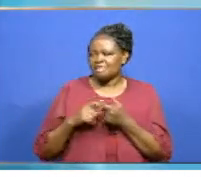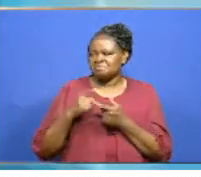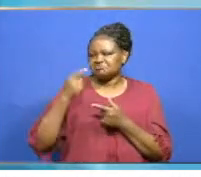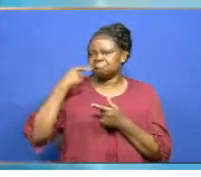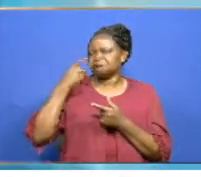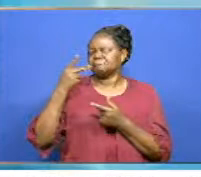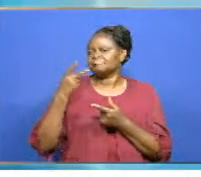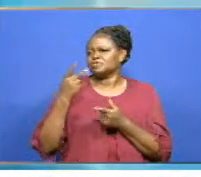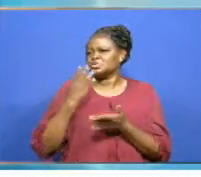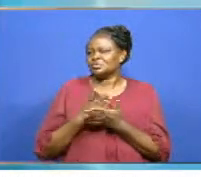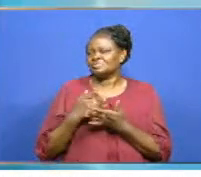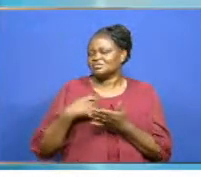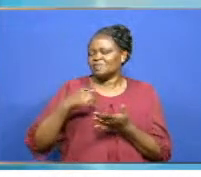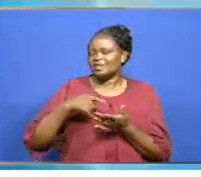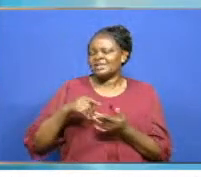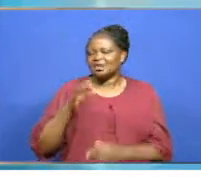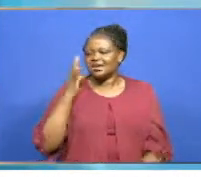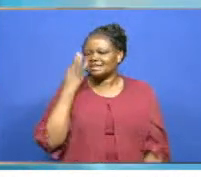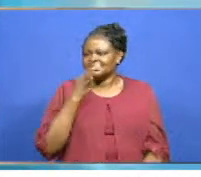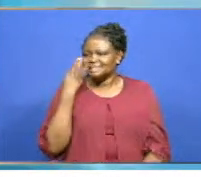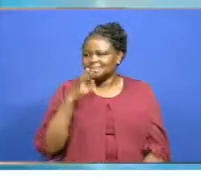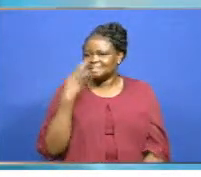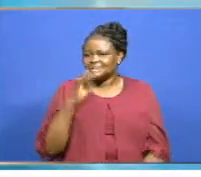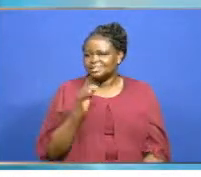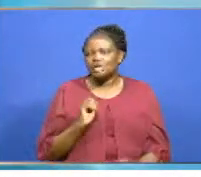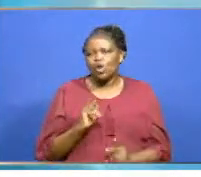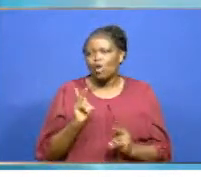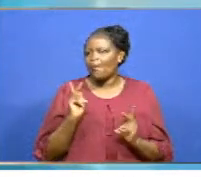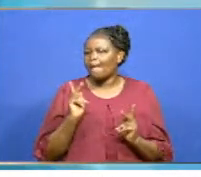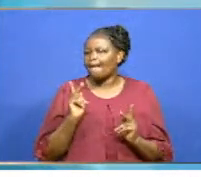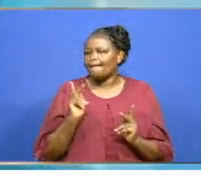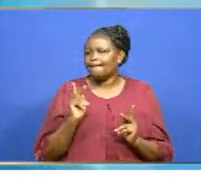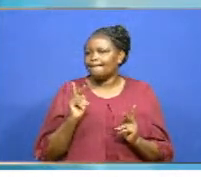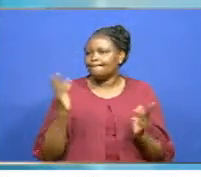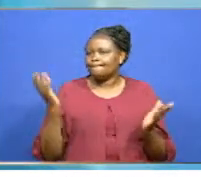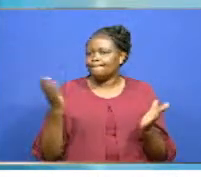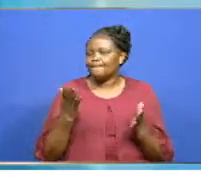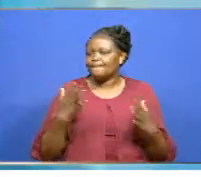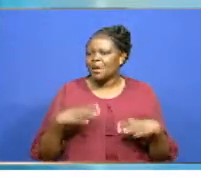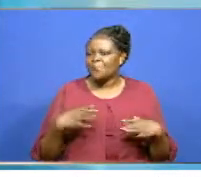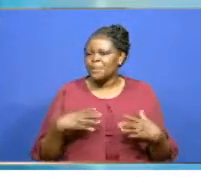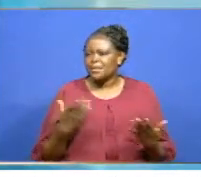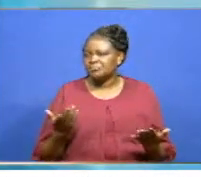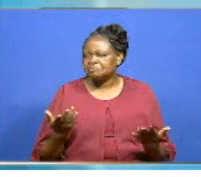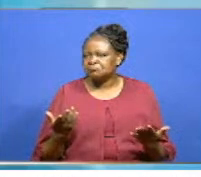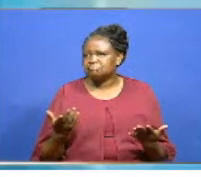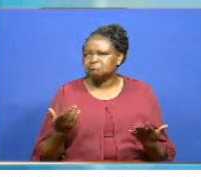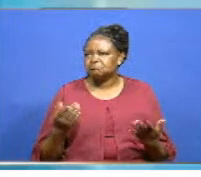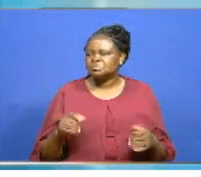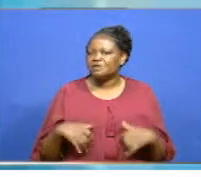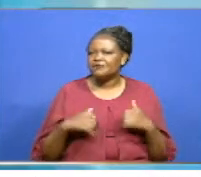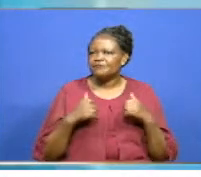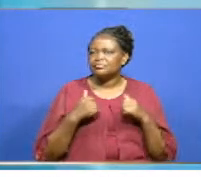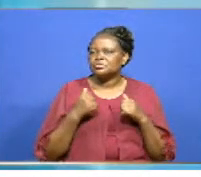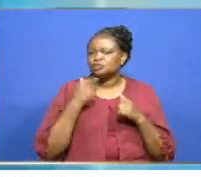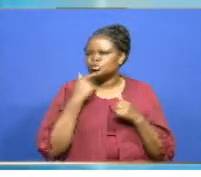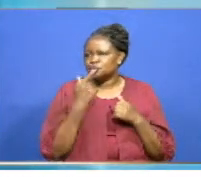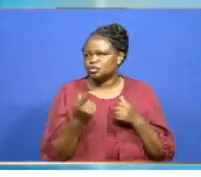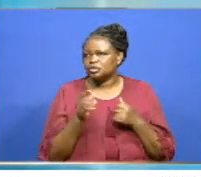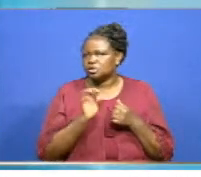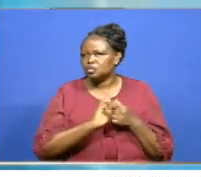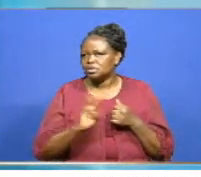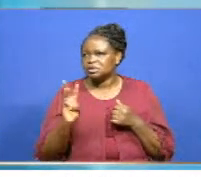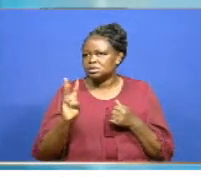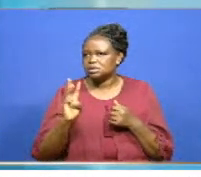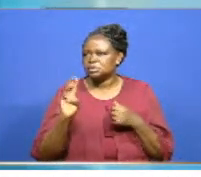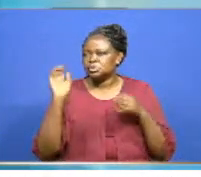and say, for us it is Mira, then you go with it, because that's where commonly people subsist on. So in Western,